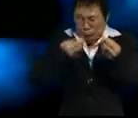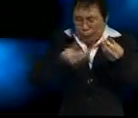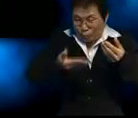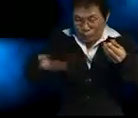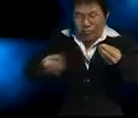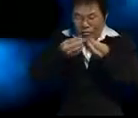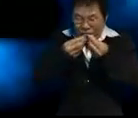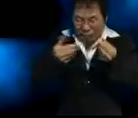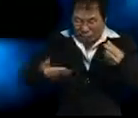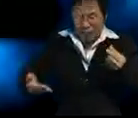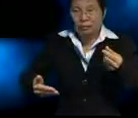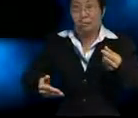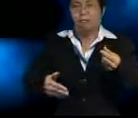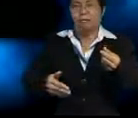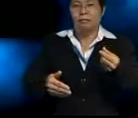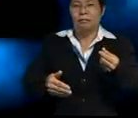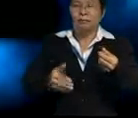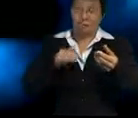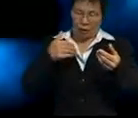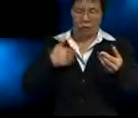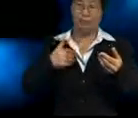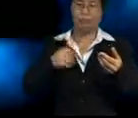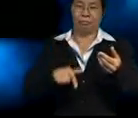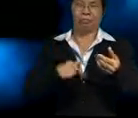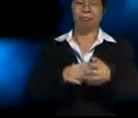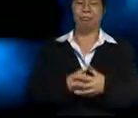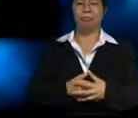substances and suspended materials.